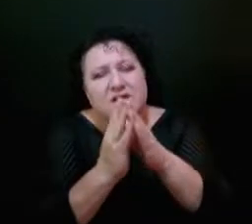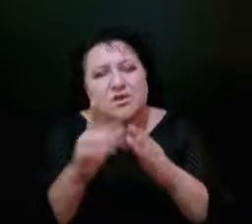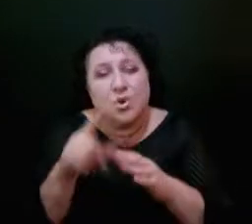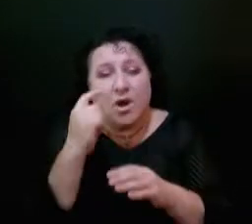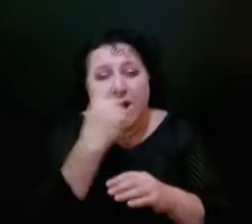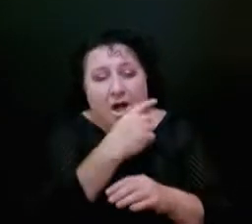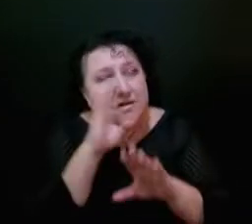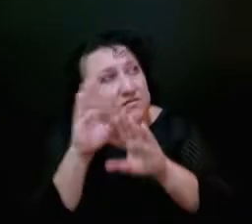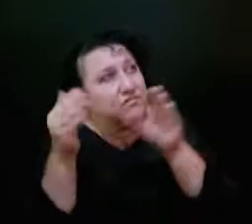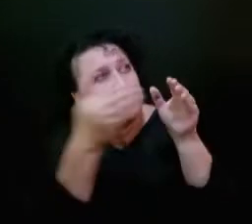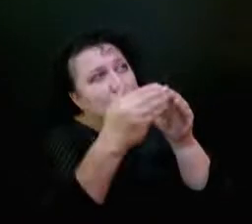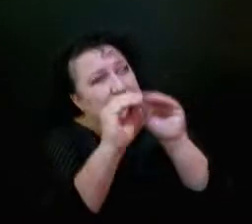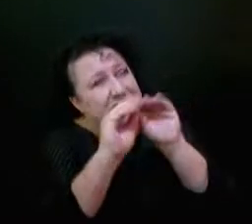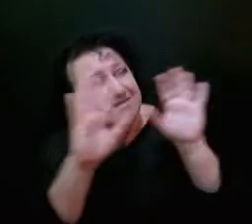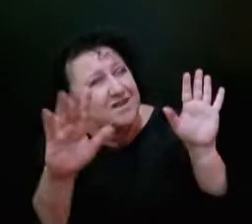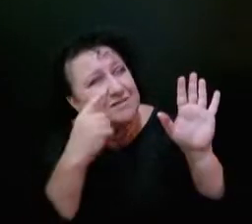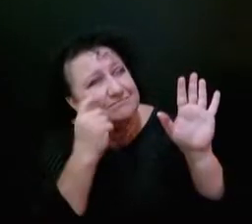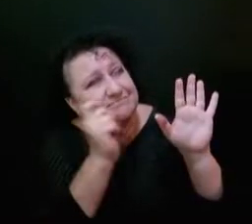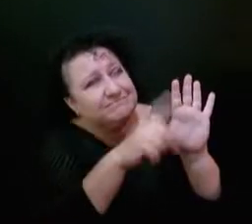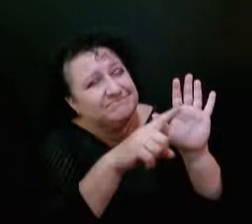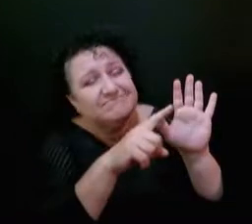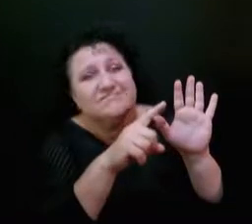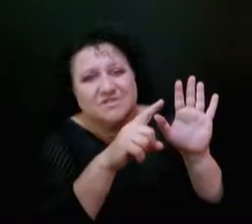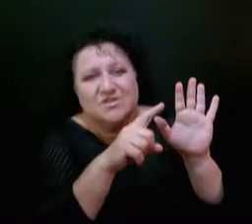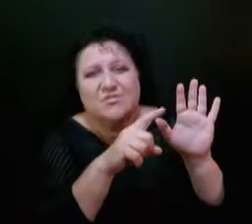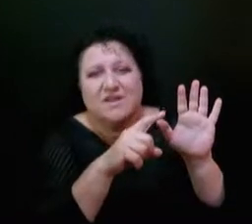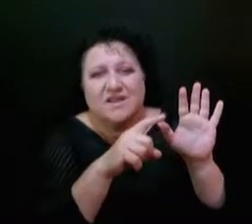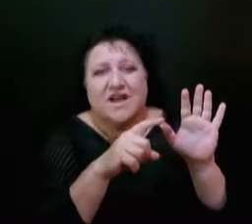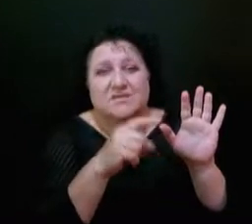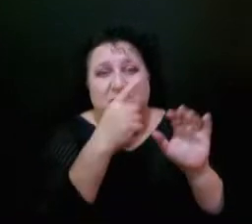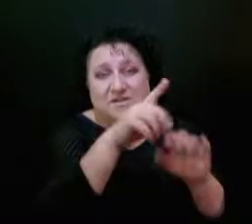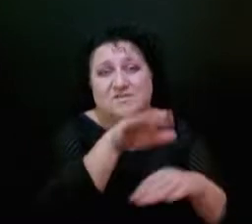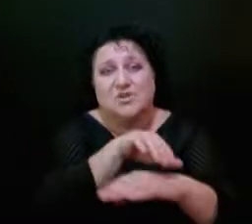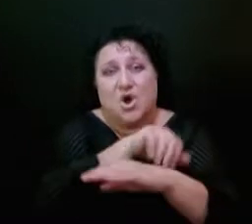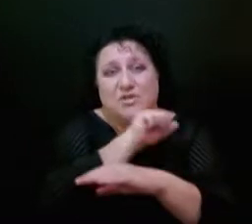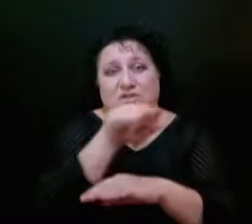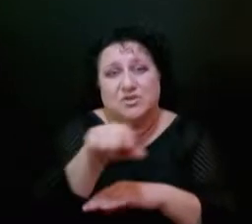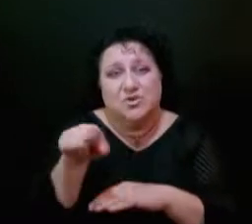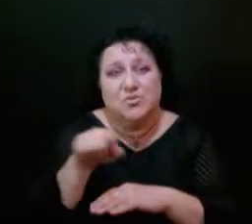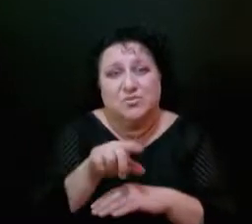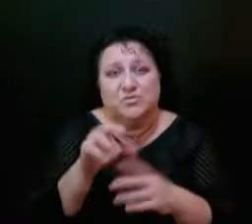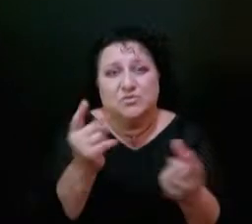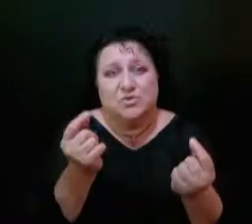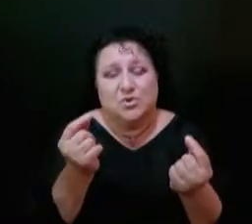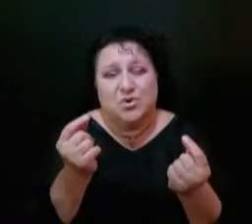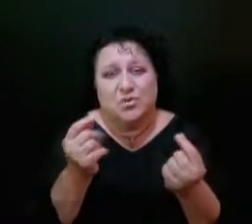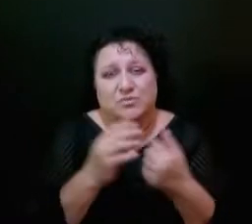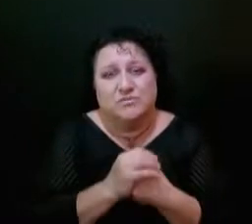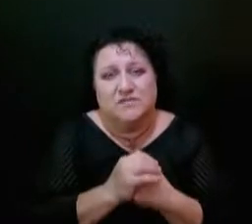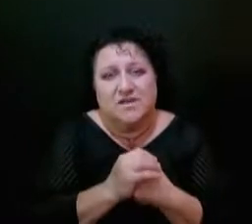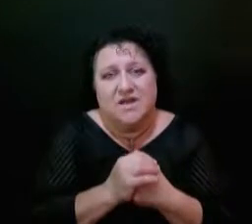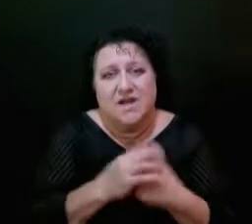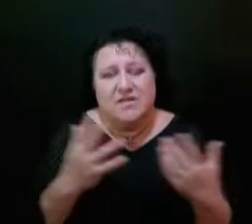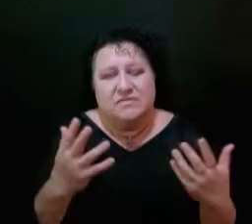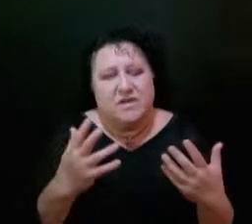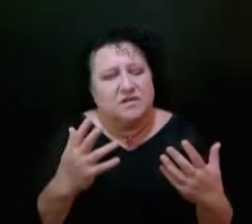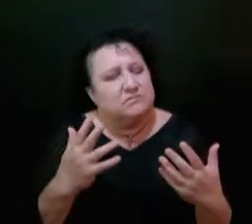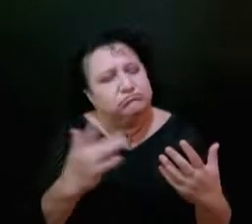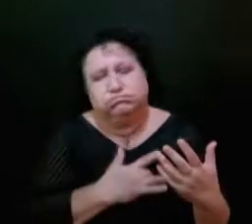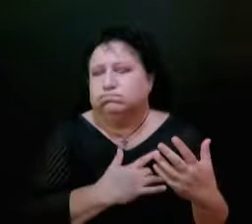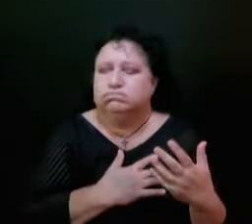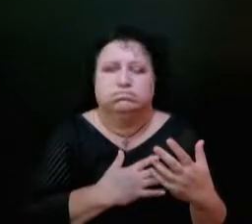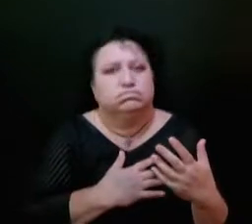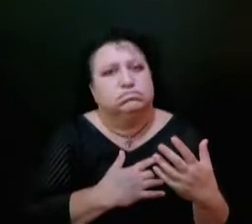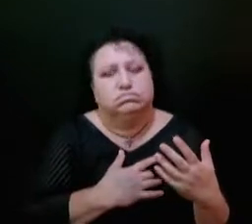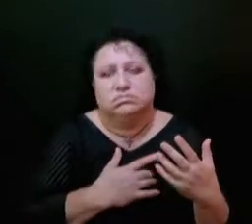can see exactly what he is calling you to do. Grasp the immensity of this glorious way of life he has for